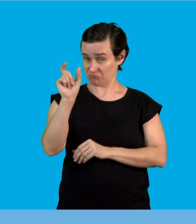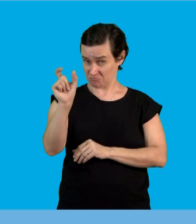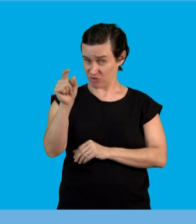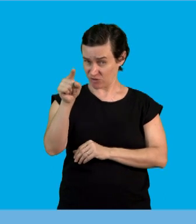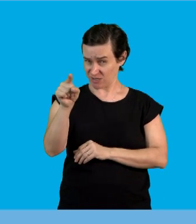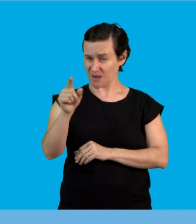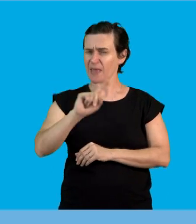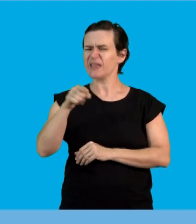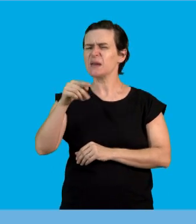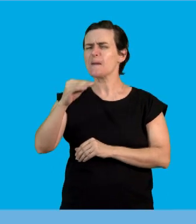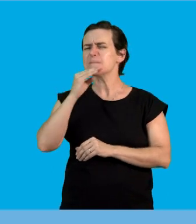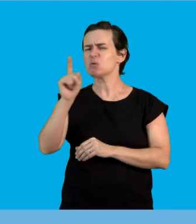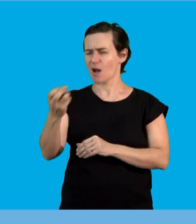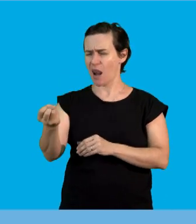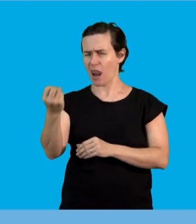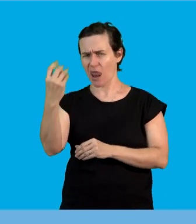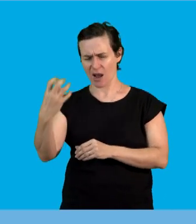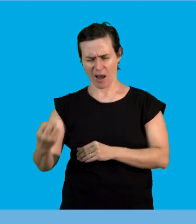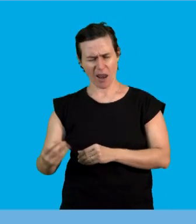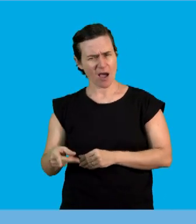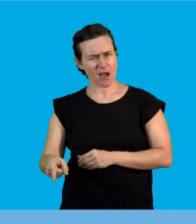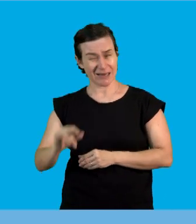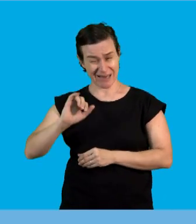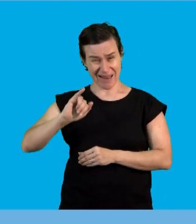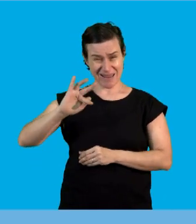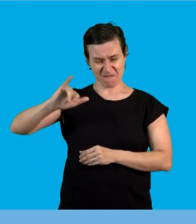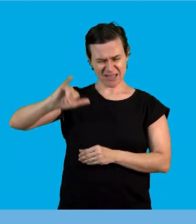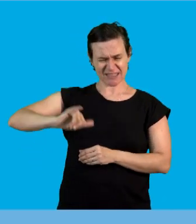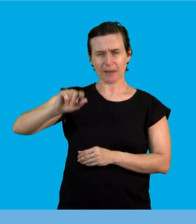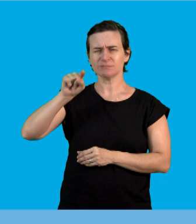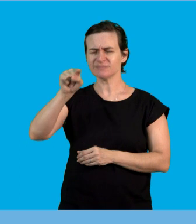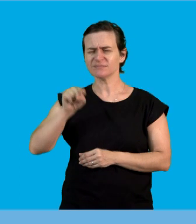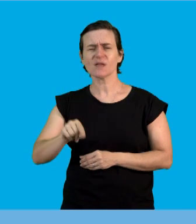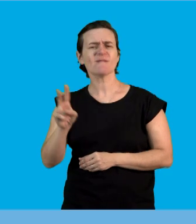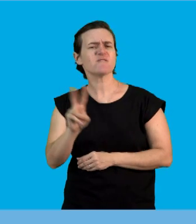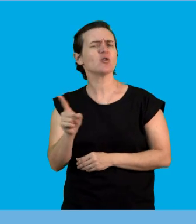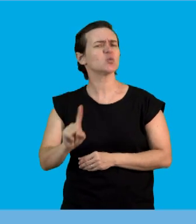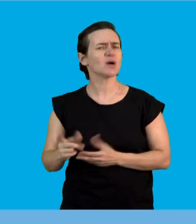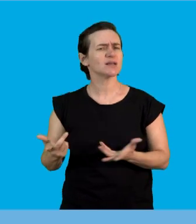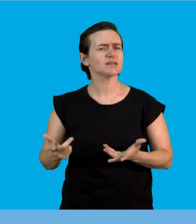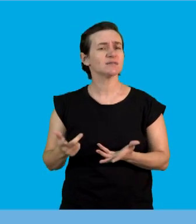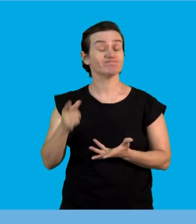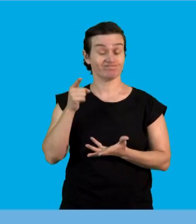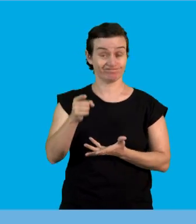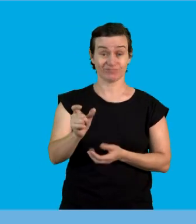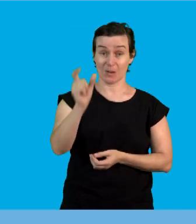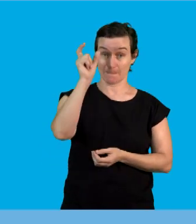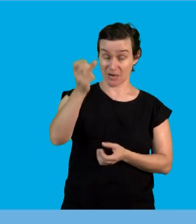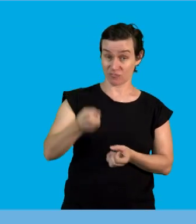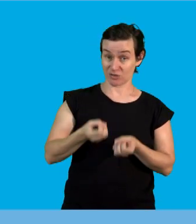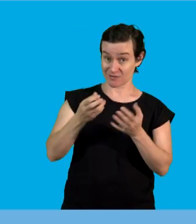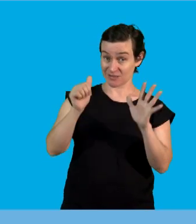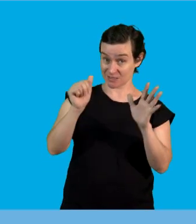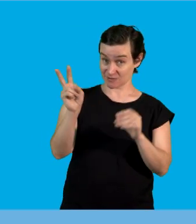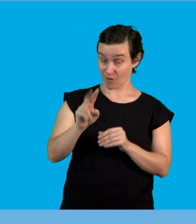volts, provided that the light bulbs are identical? Because this is a parallel connection and the battery supplies a total